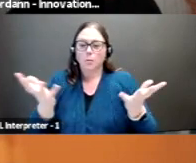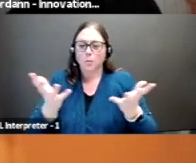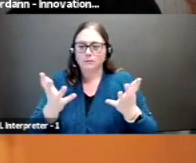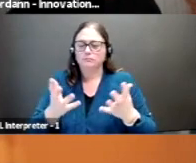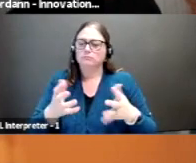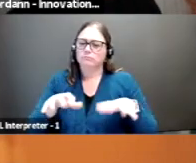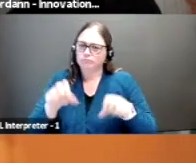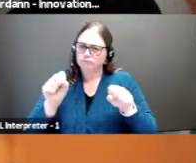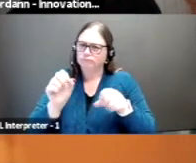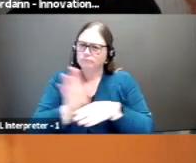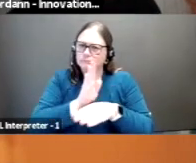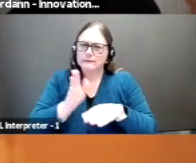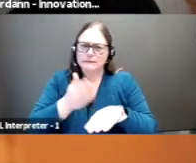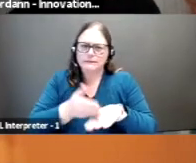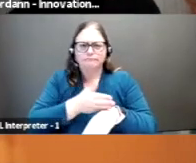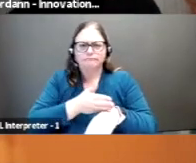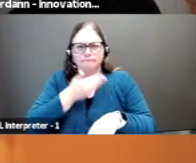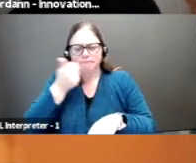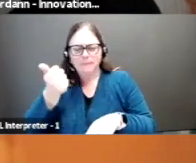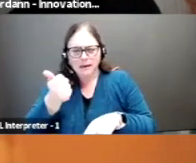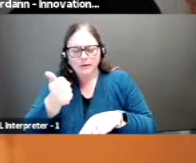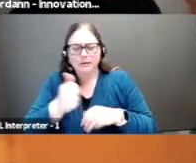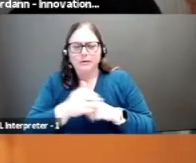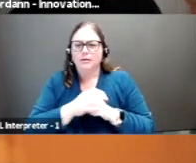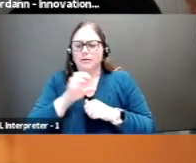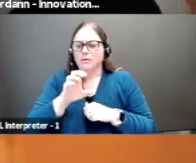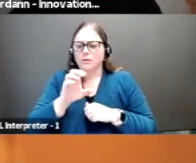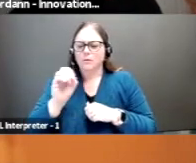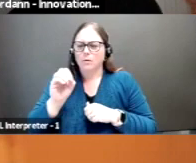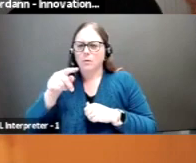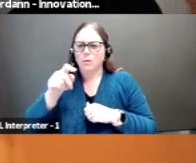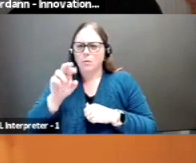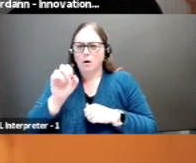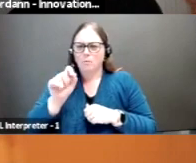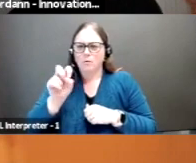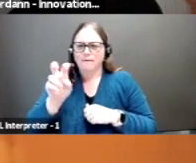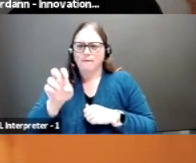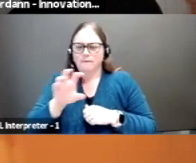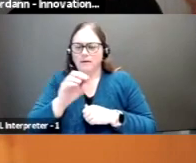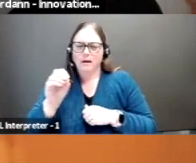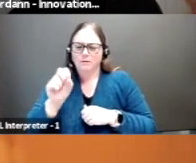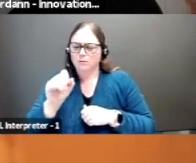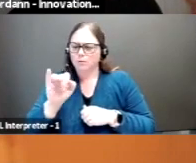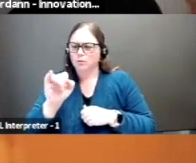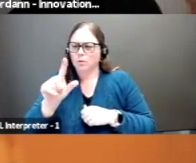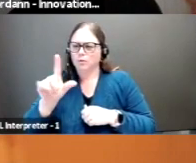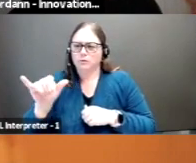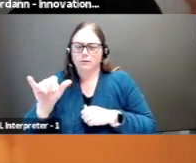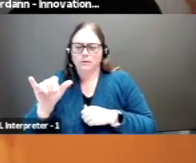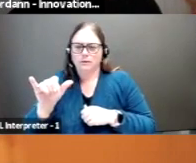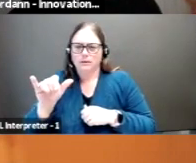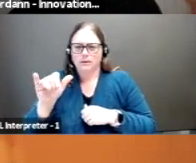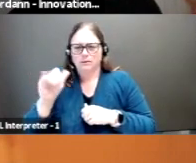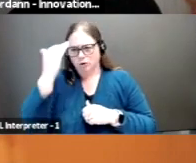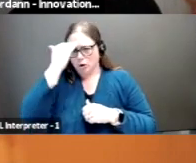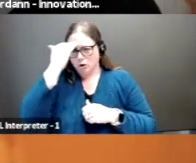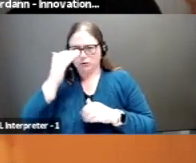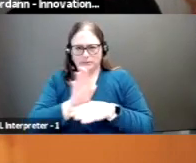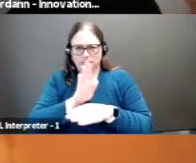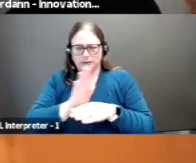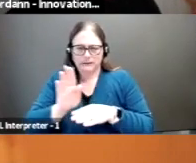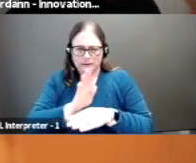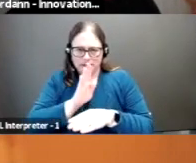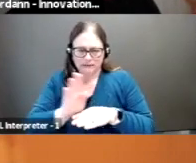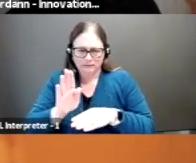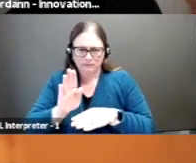better, cooperatives and socially conscious businesses. How can you make money and be a socially conscious business? The triple